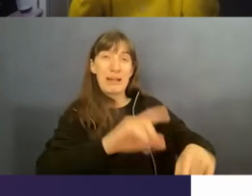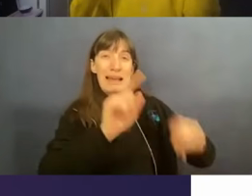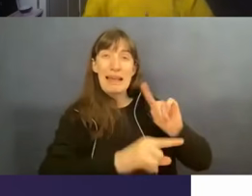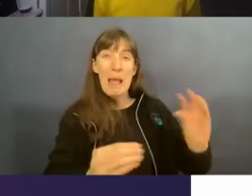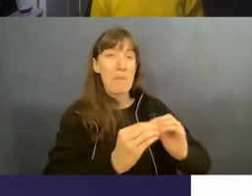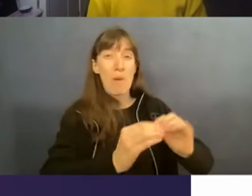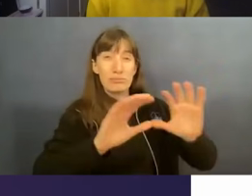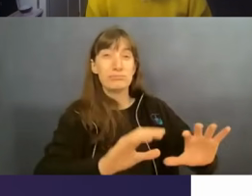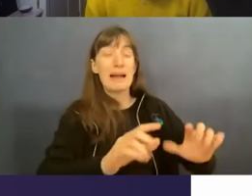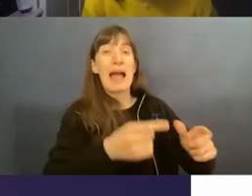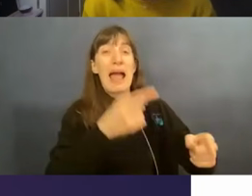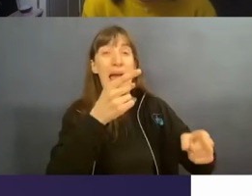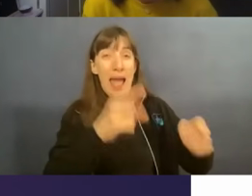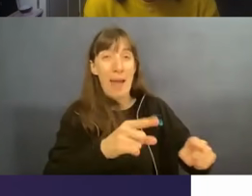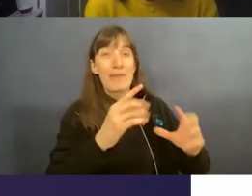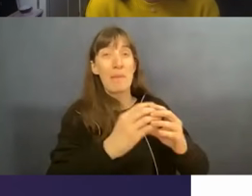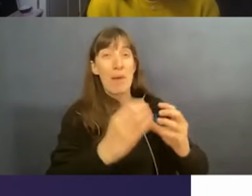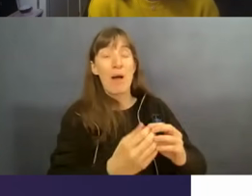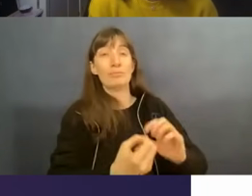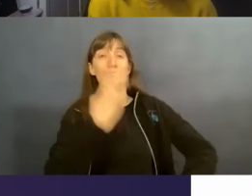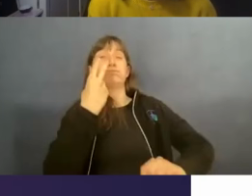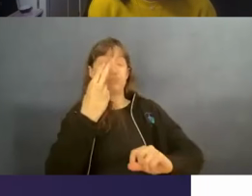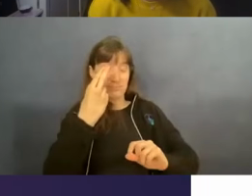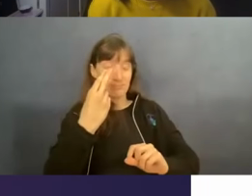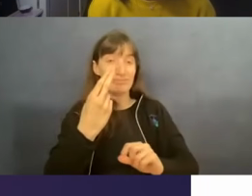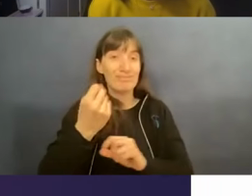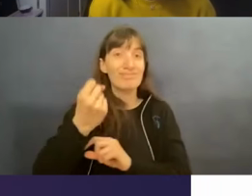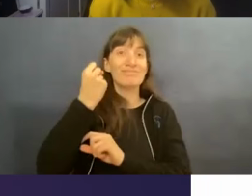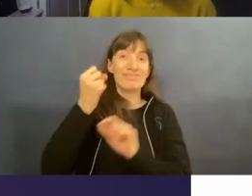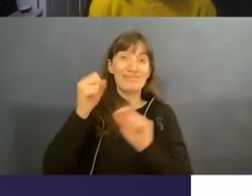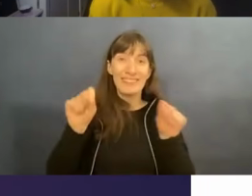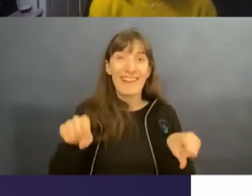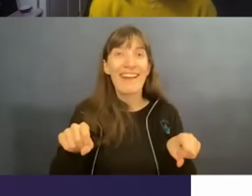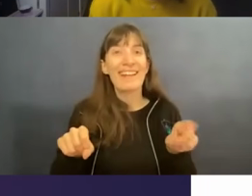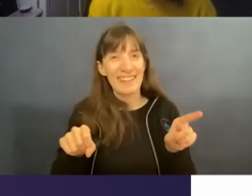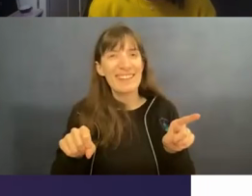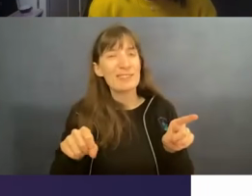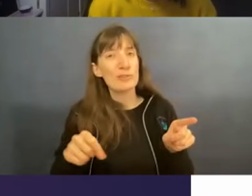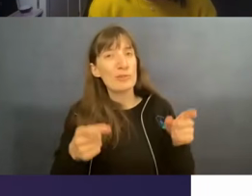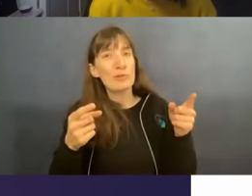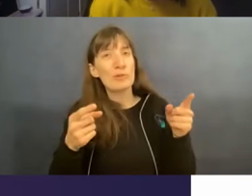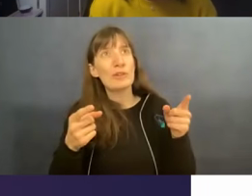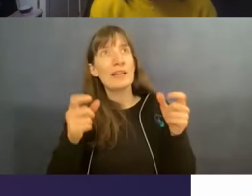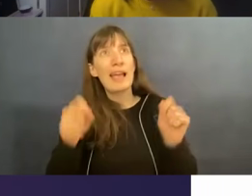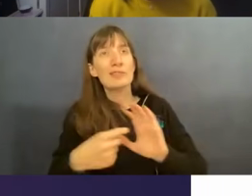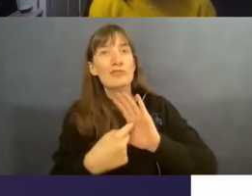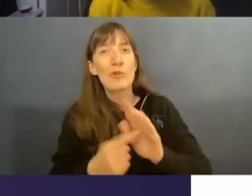will spring up and hit you in the face. Of like, how can we find safe, supportive ways to